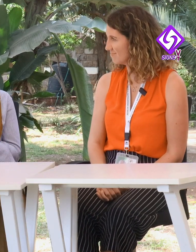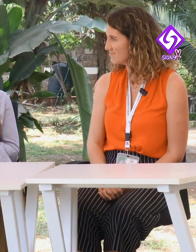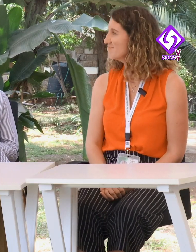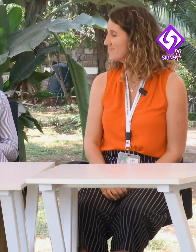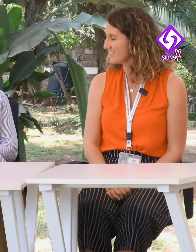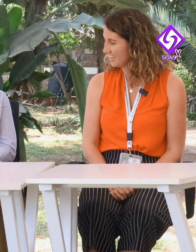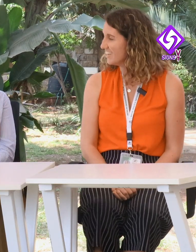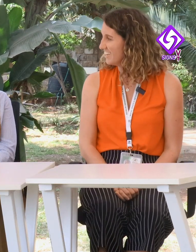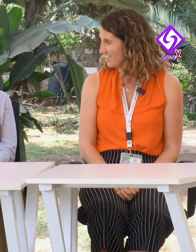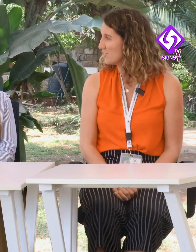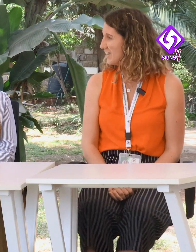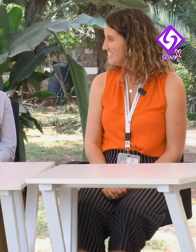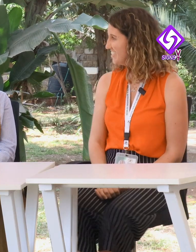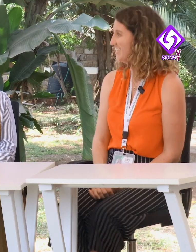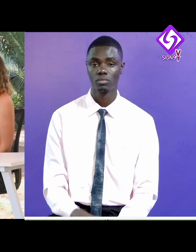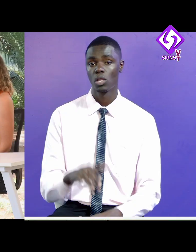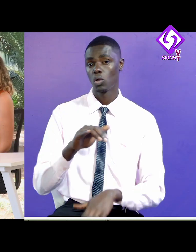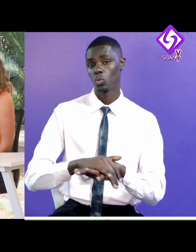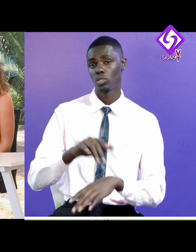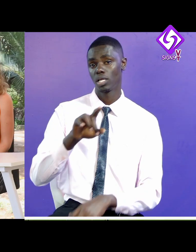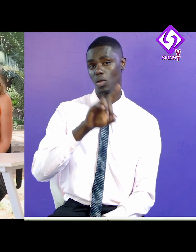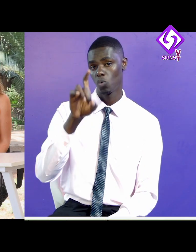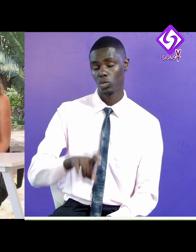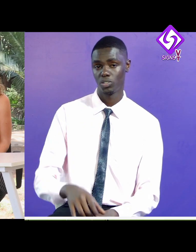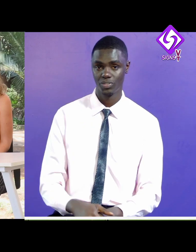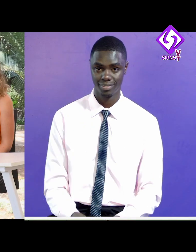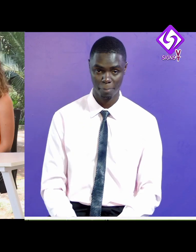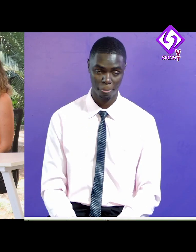to specialize with mental Good health? question.